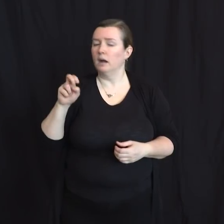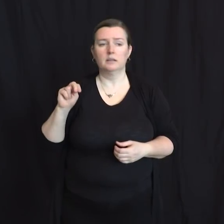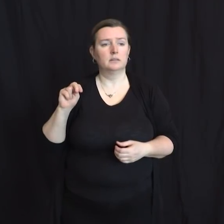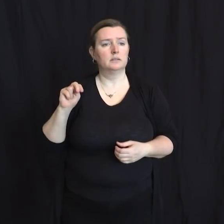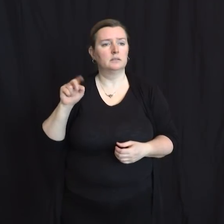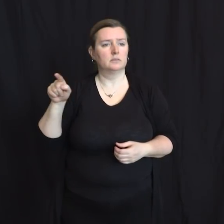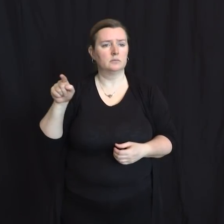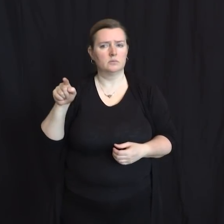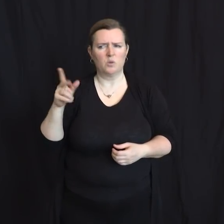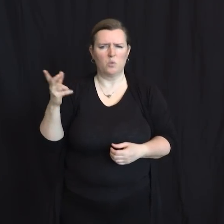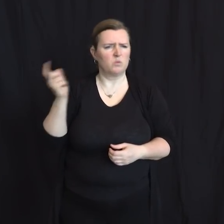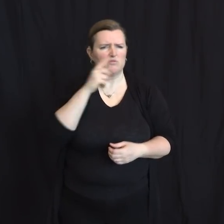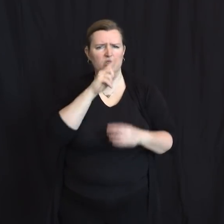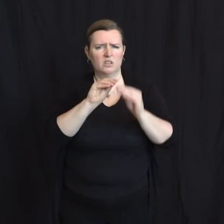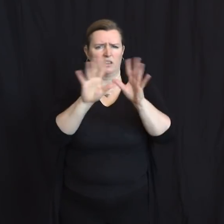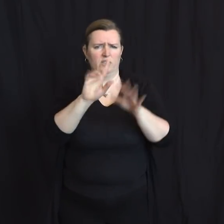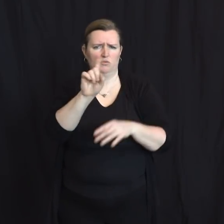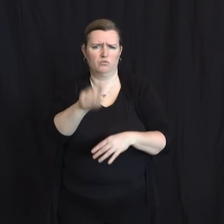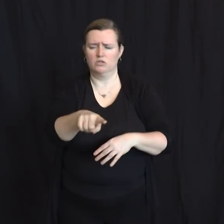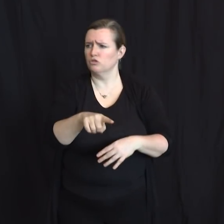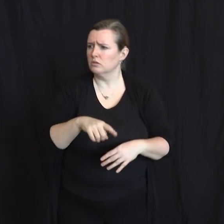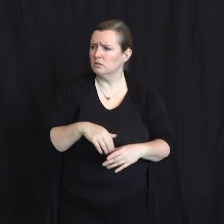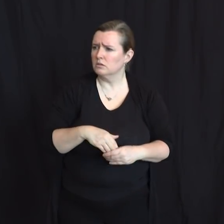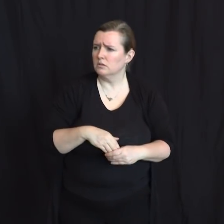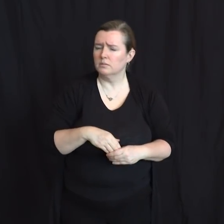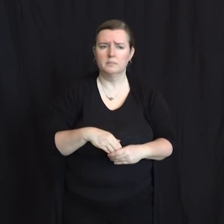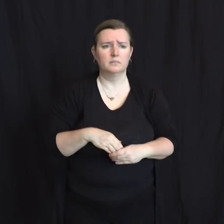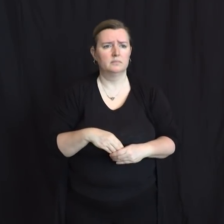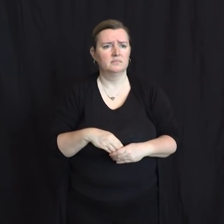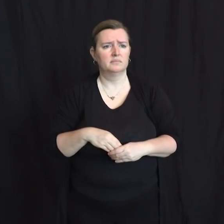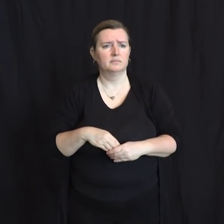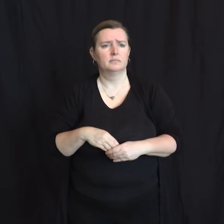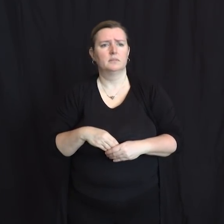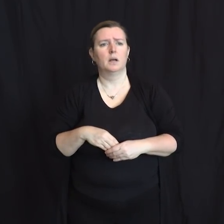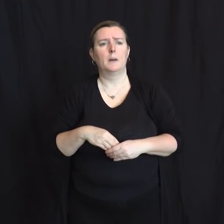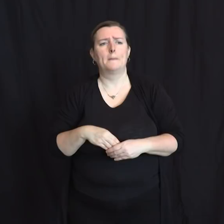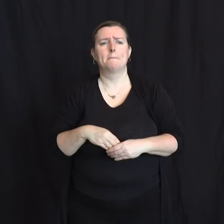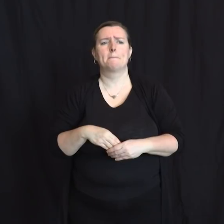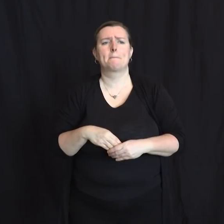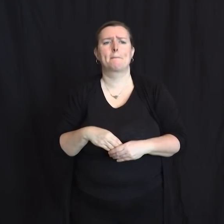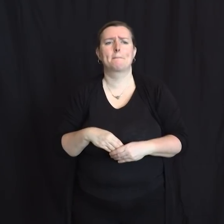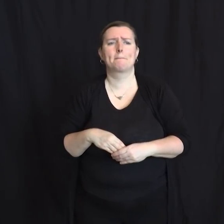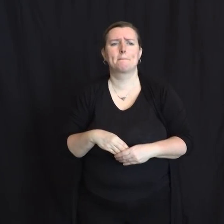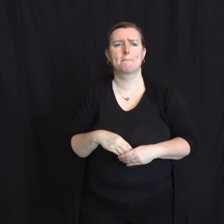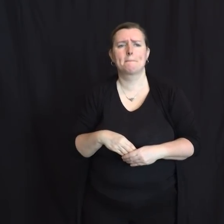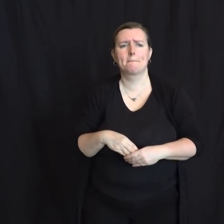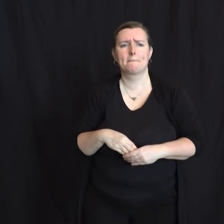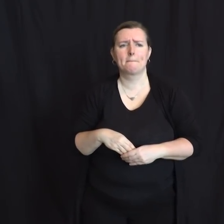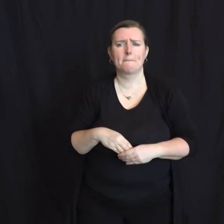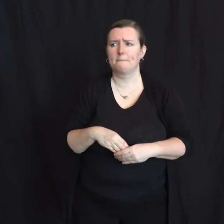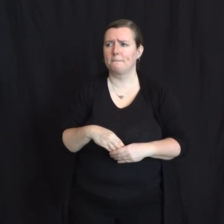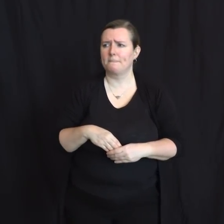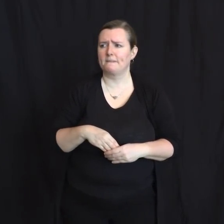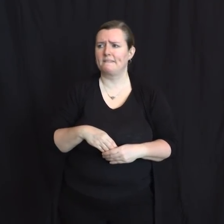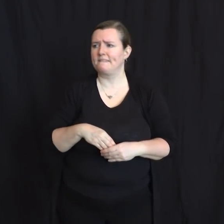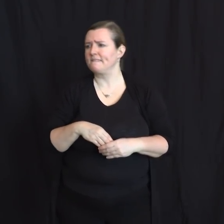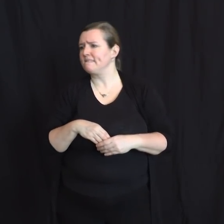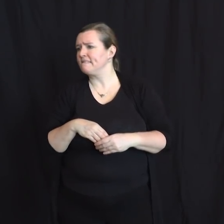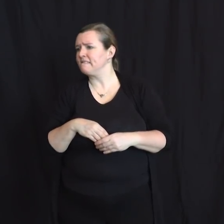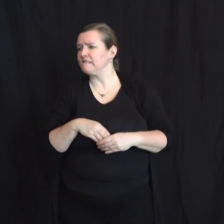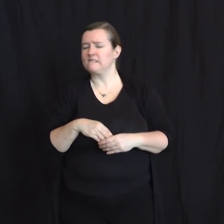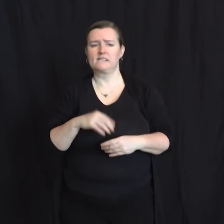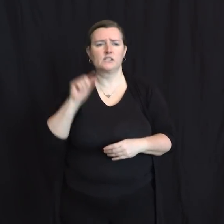you asked it originally a number of days ago. We're more likely to be talking about our rolling plan on Monday than it is tomorrow or Saturday.